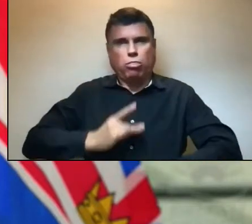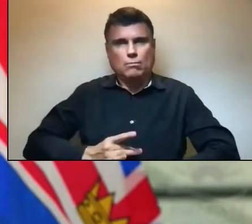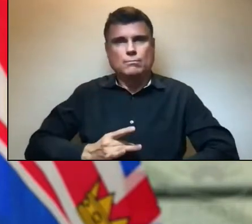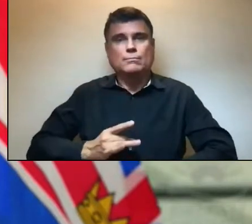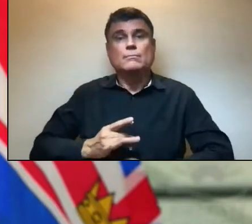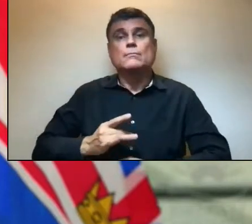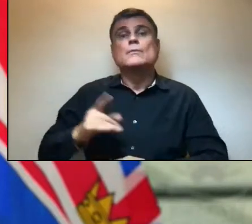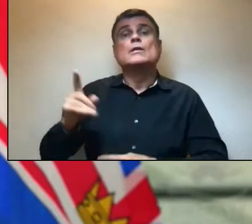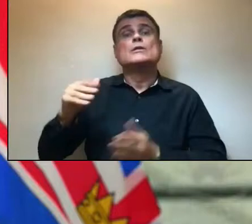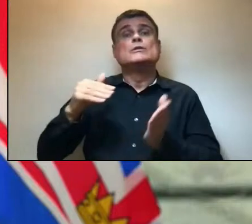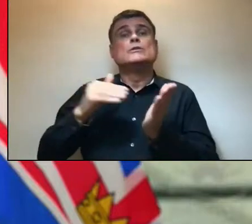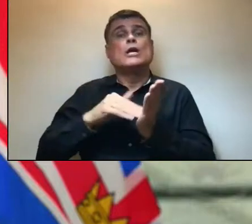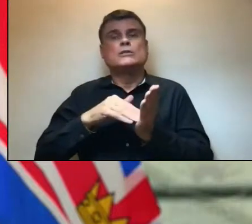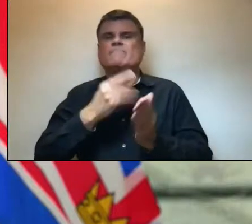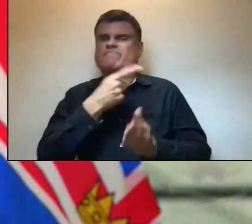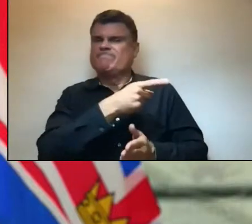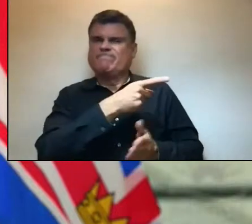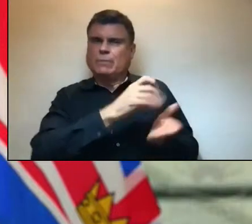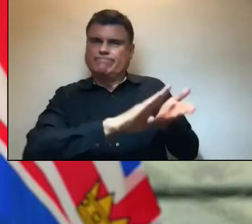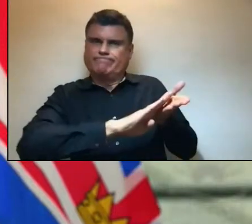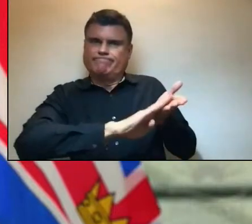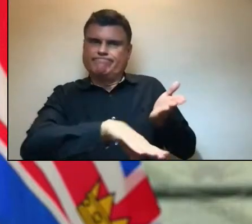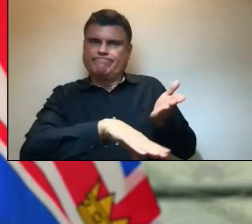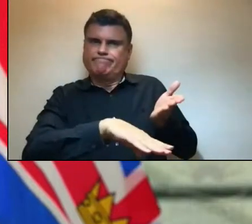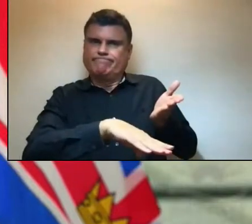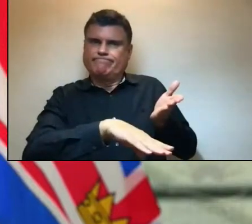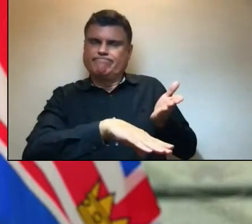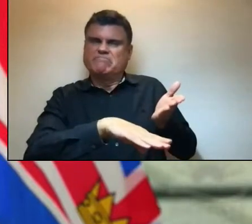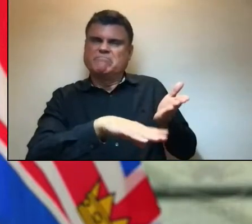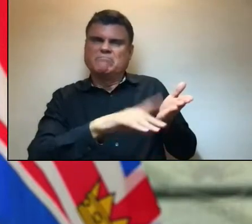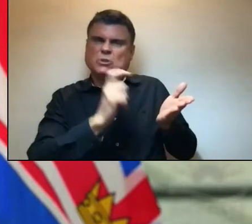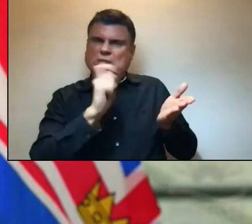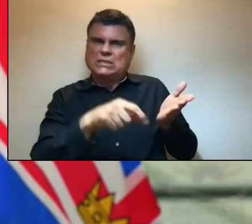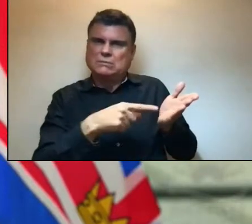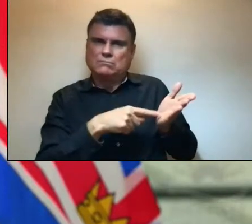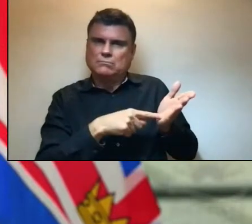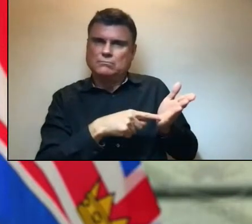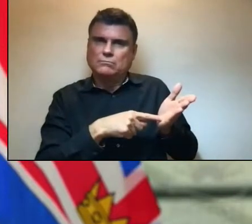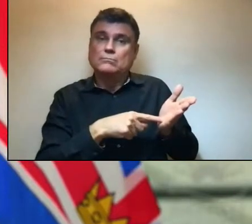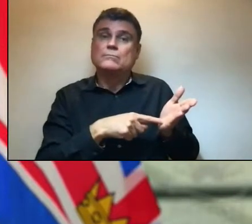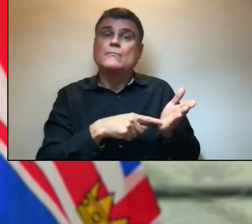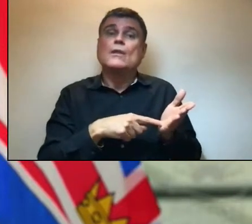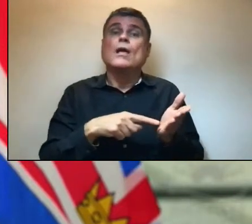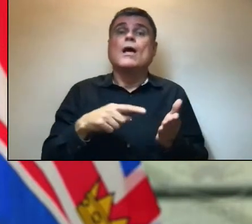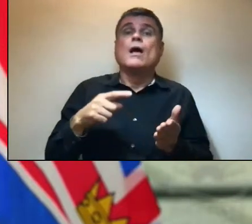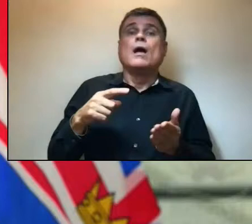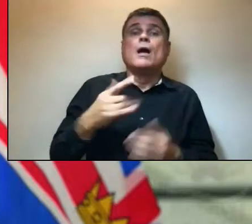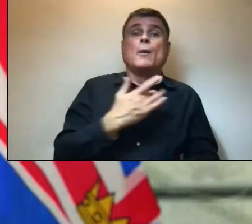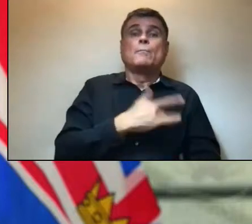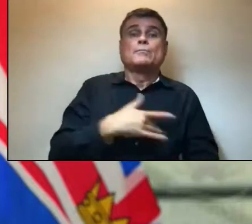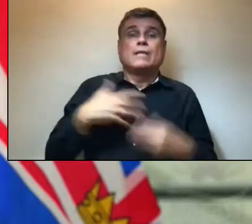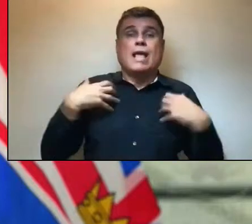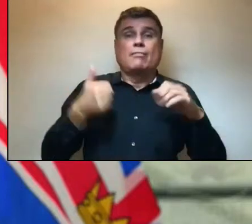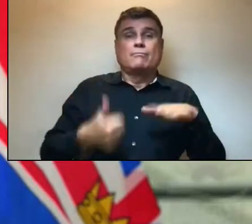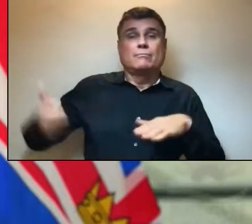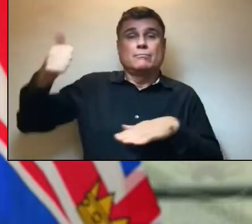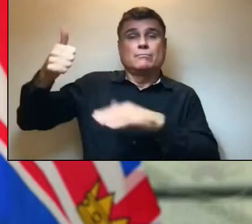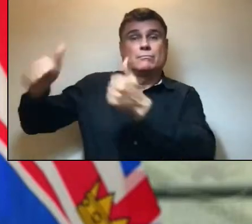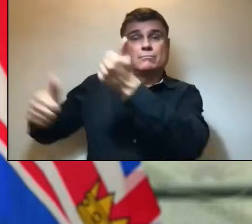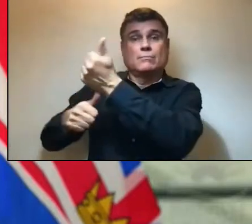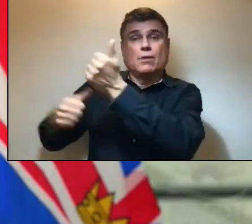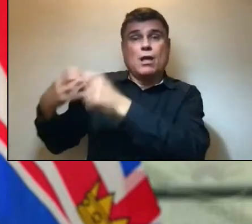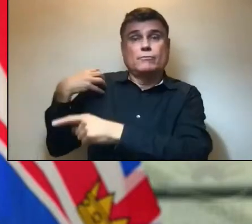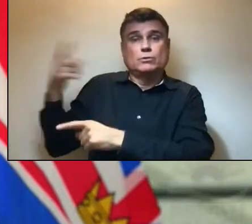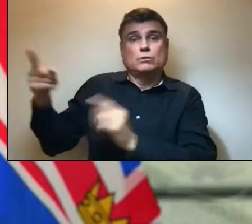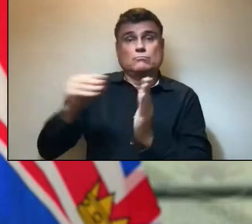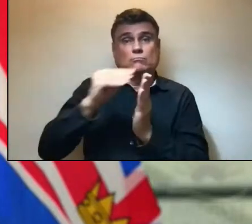need one. She's received a note from the Deputy Provincial Health Officer saying work is being done on potential exemptions in the